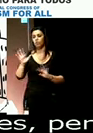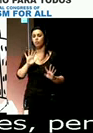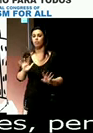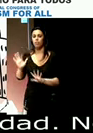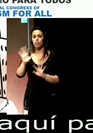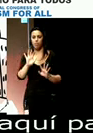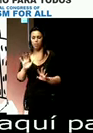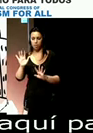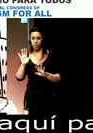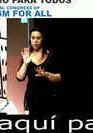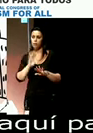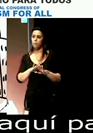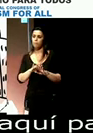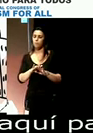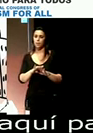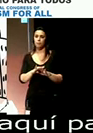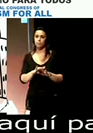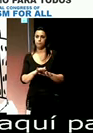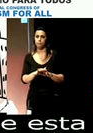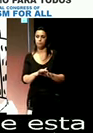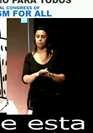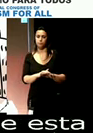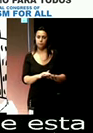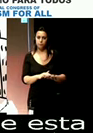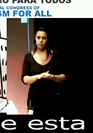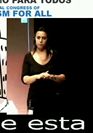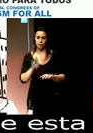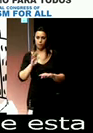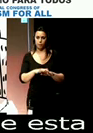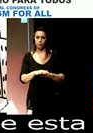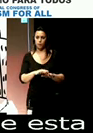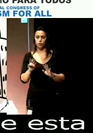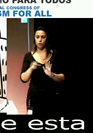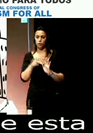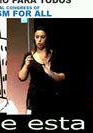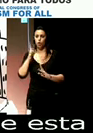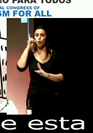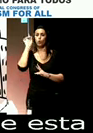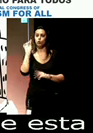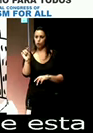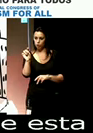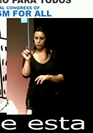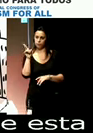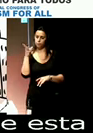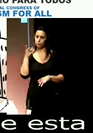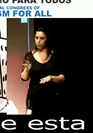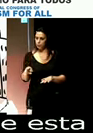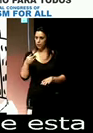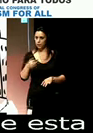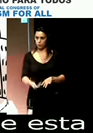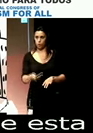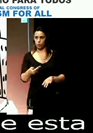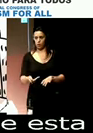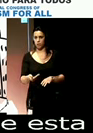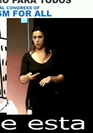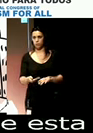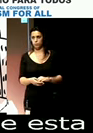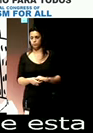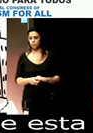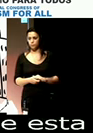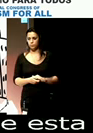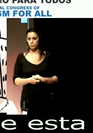with a smartphone. And in that case, it's the Android system. And what we did was I actually made my